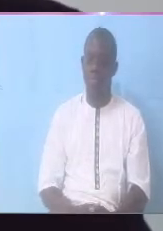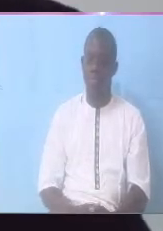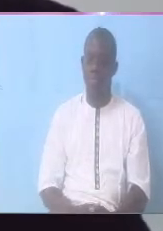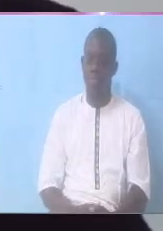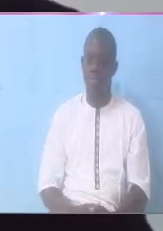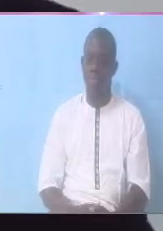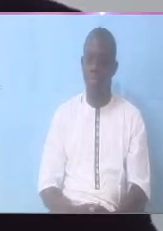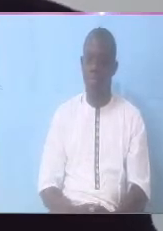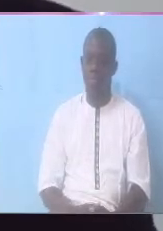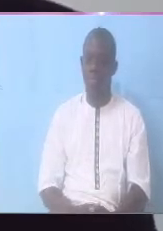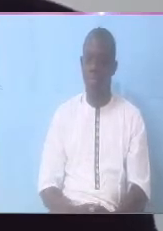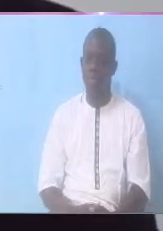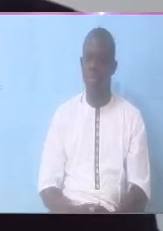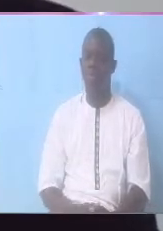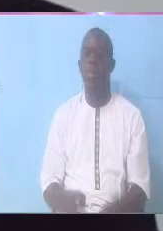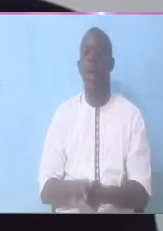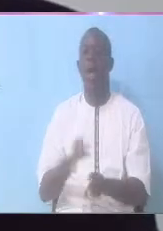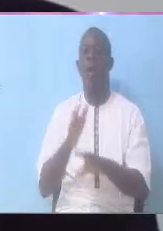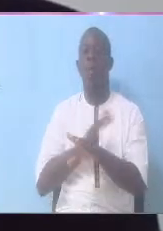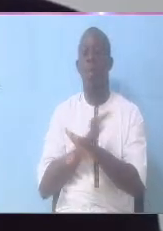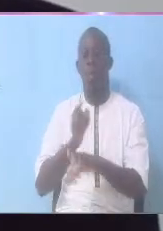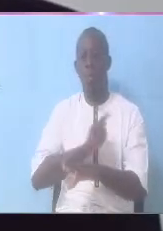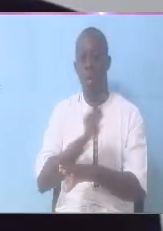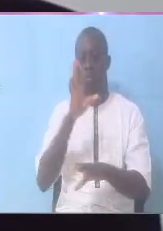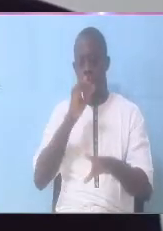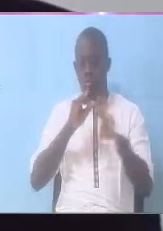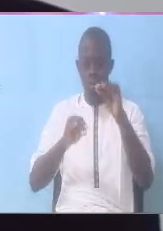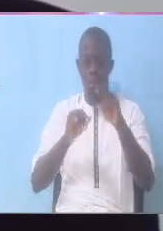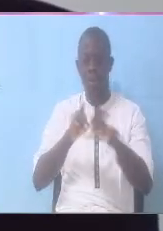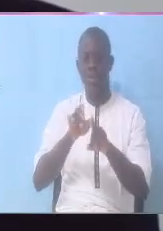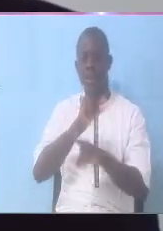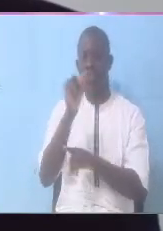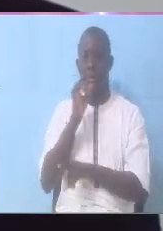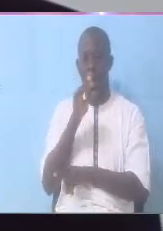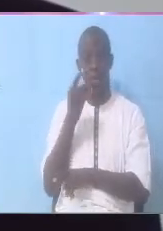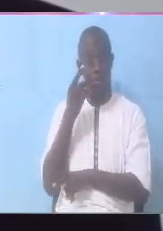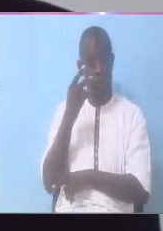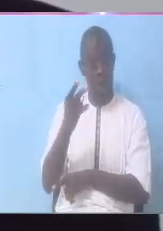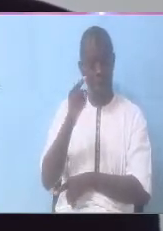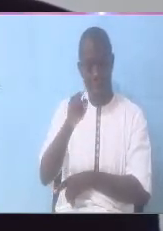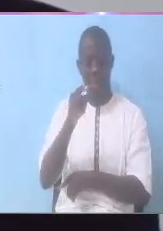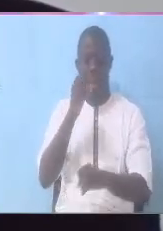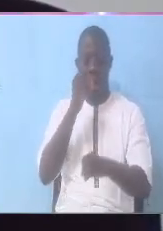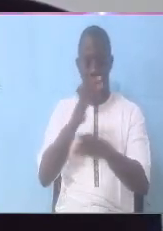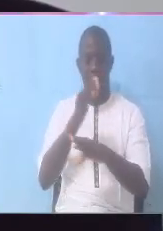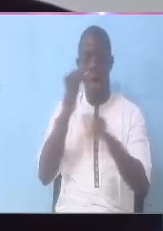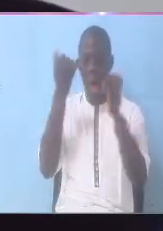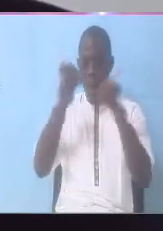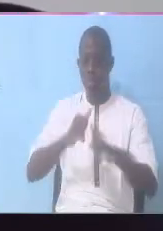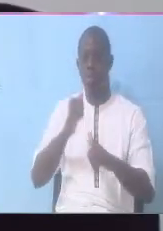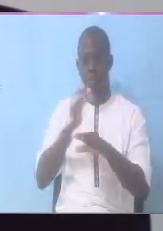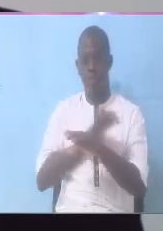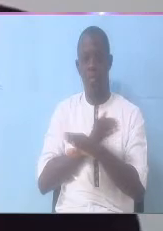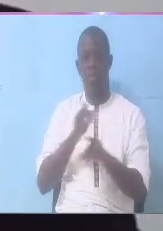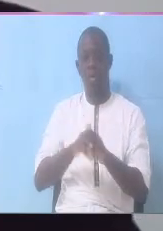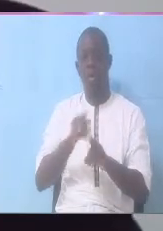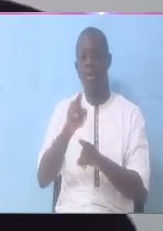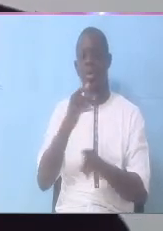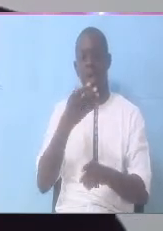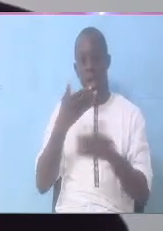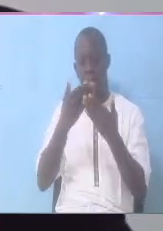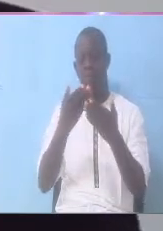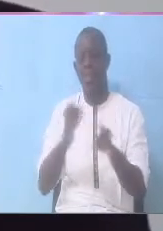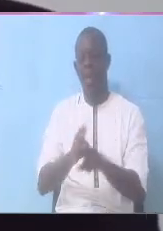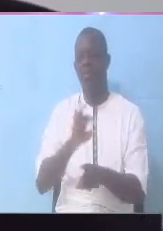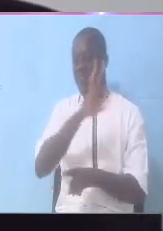So while we were talking, he said to me, you know, this Ghanaian incident, and I said, yes, sir. He said, this is giving him a big, big headache.